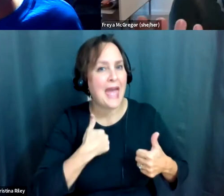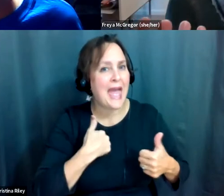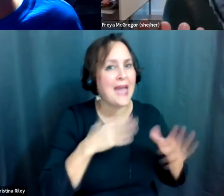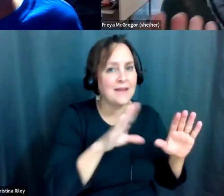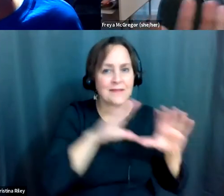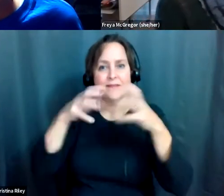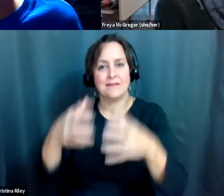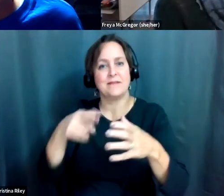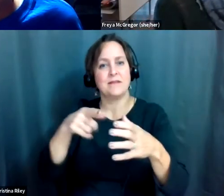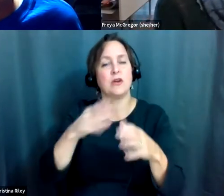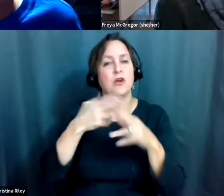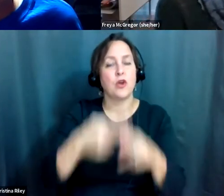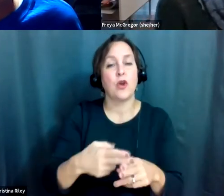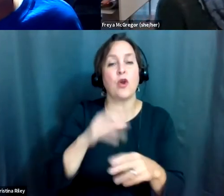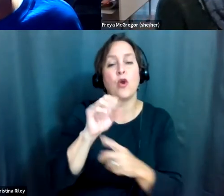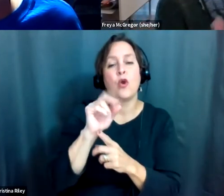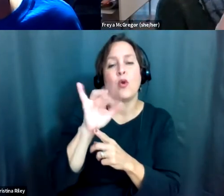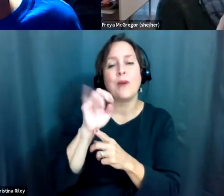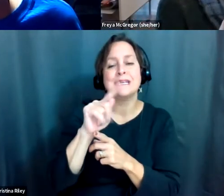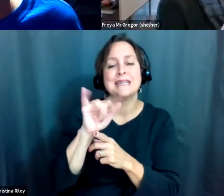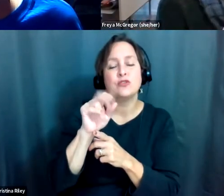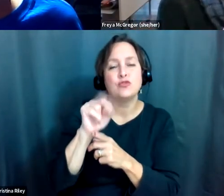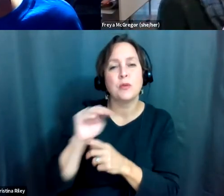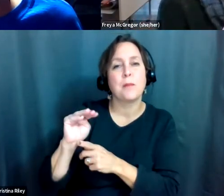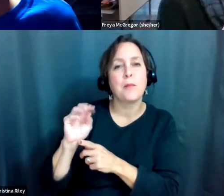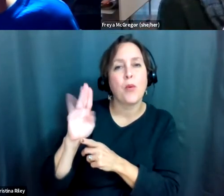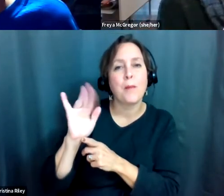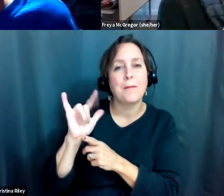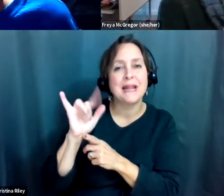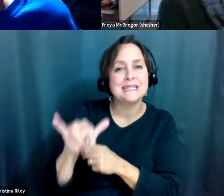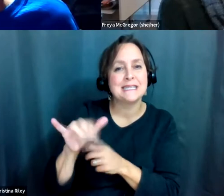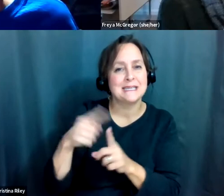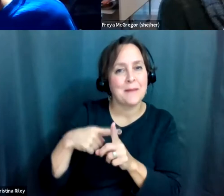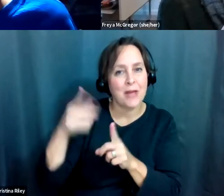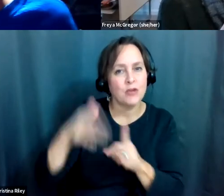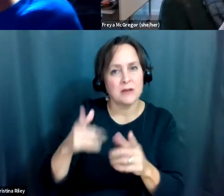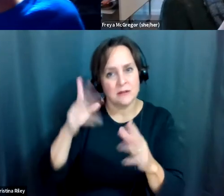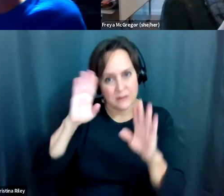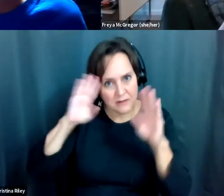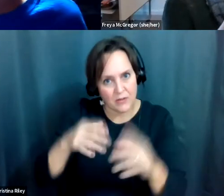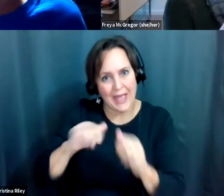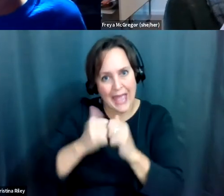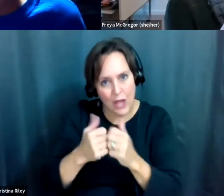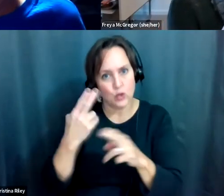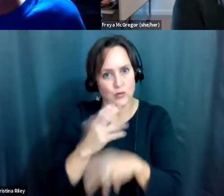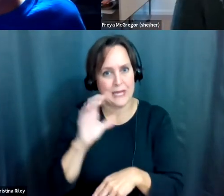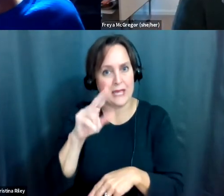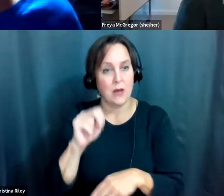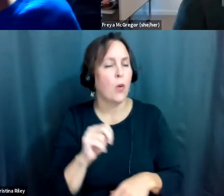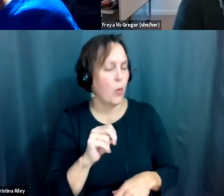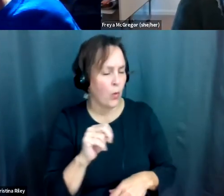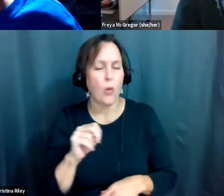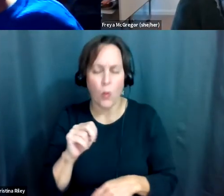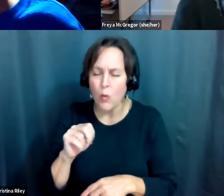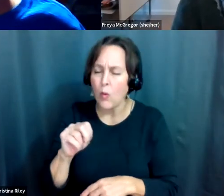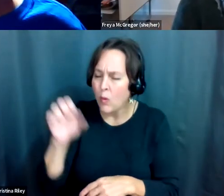mobility specialists. And they teach folks how to use a cane, right? Yes, that's correct. And it requires a lot of training. It's